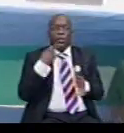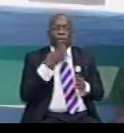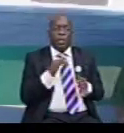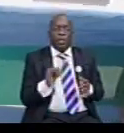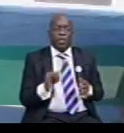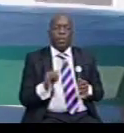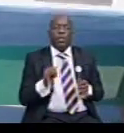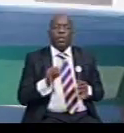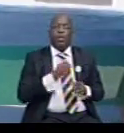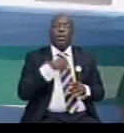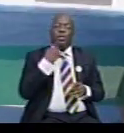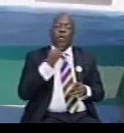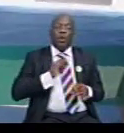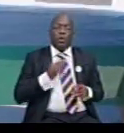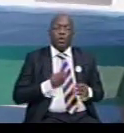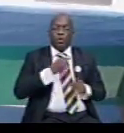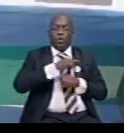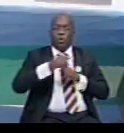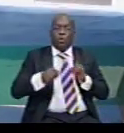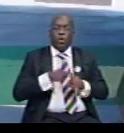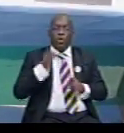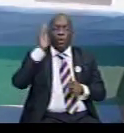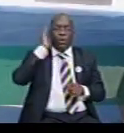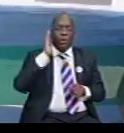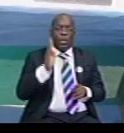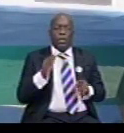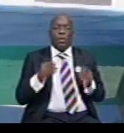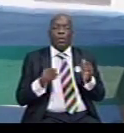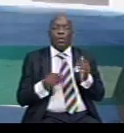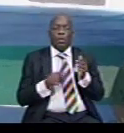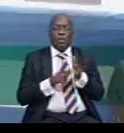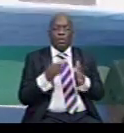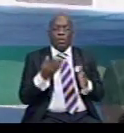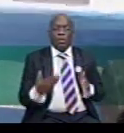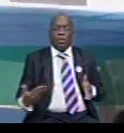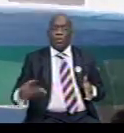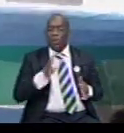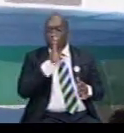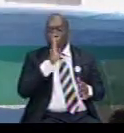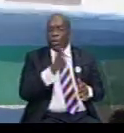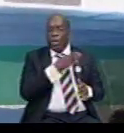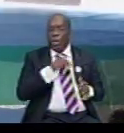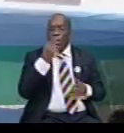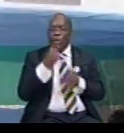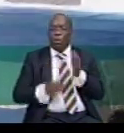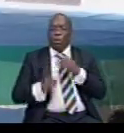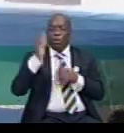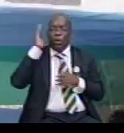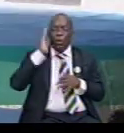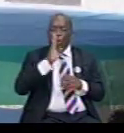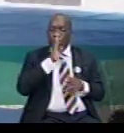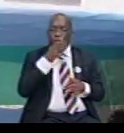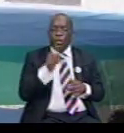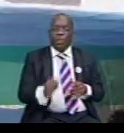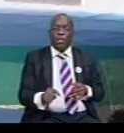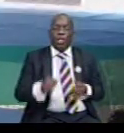shall these things be? And what shall be the sign